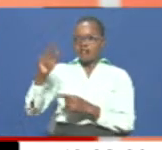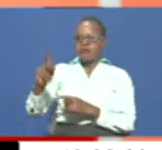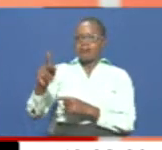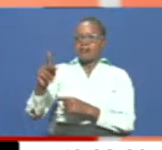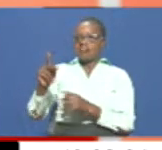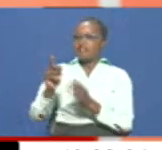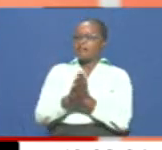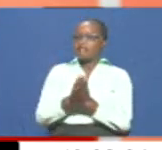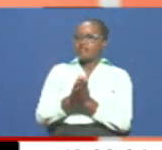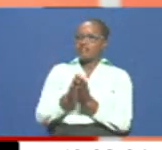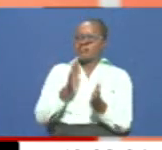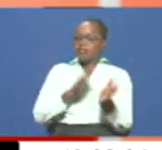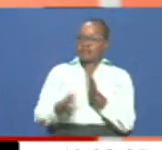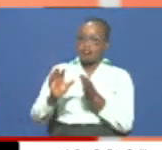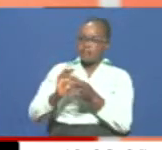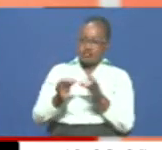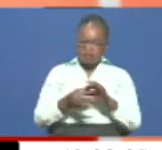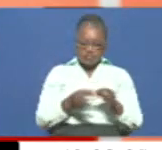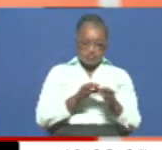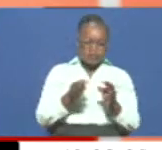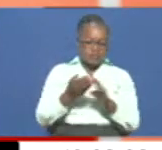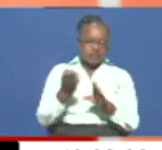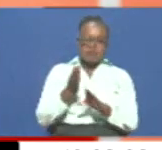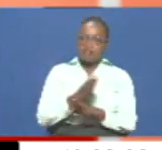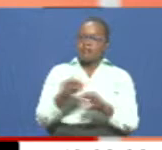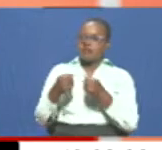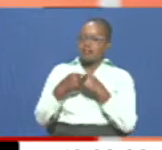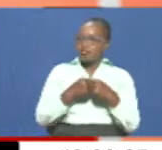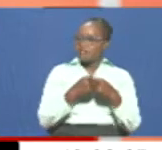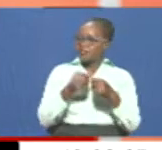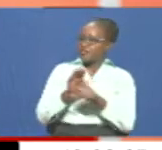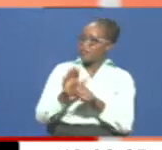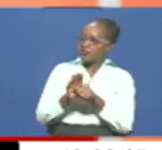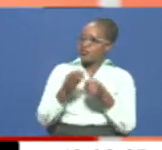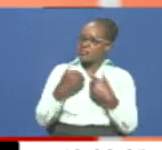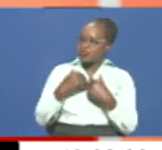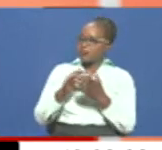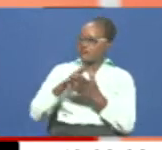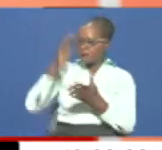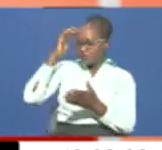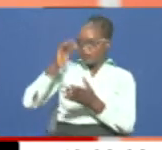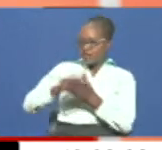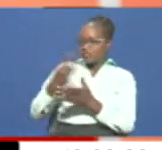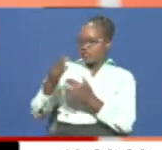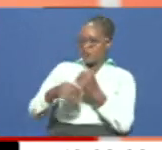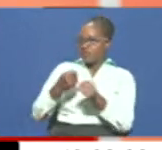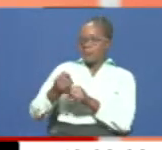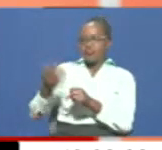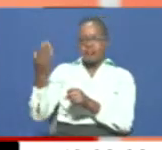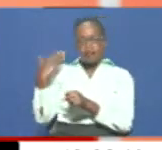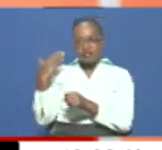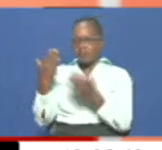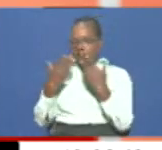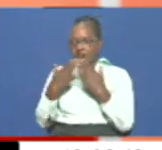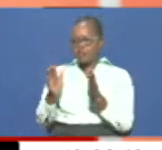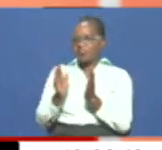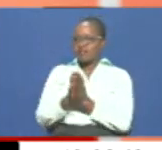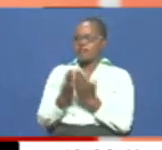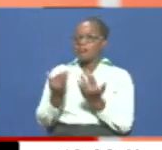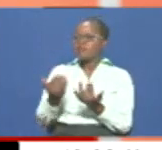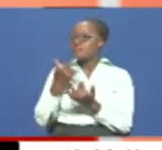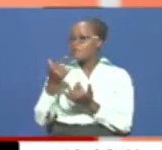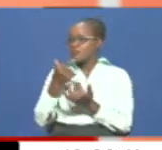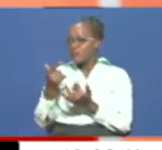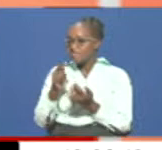Olympics. Before, we had a lot of challenges, and I believe within the last 4 years that has been done. We can say that we have been able